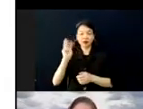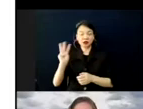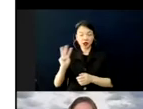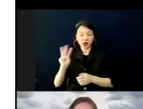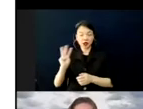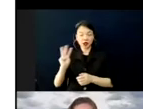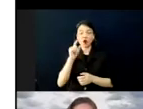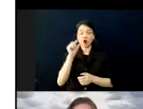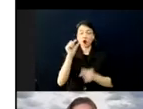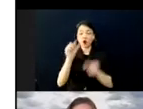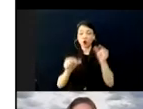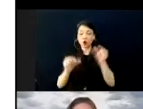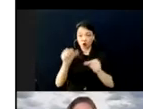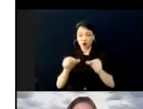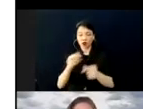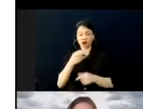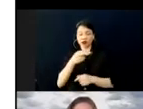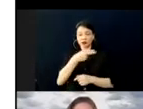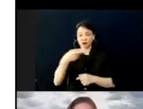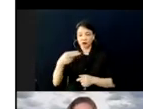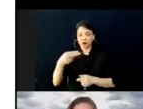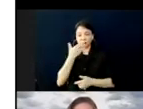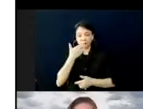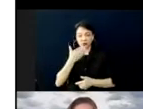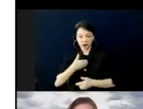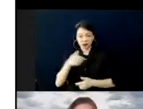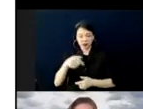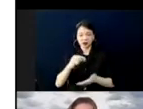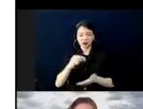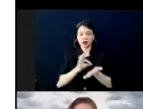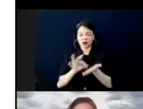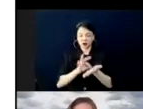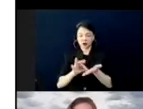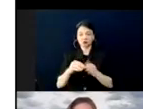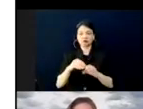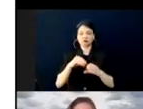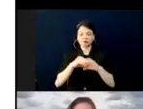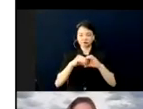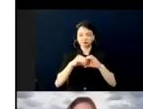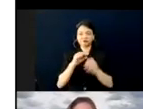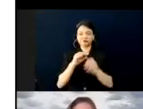turn off, clear the annotation. Do that.